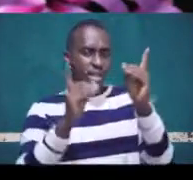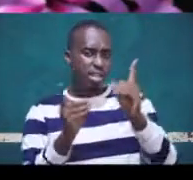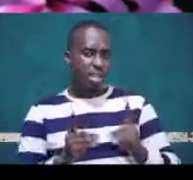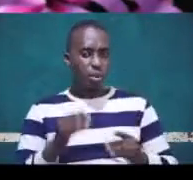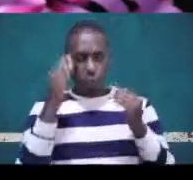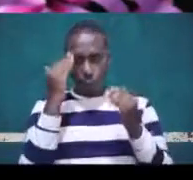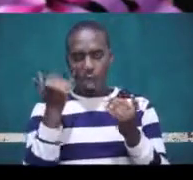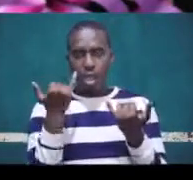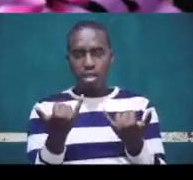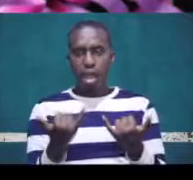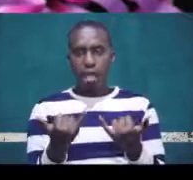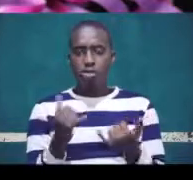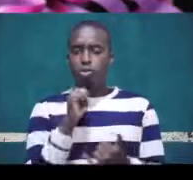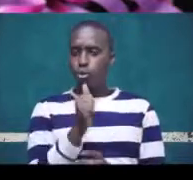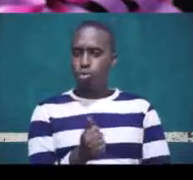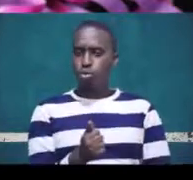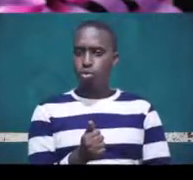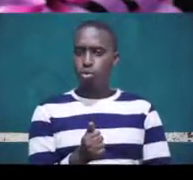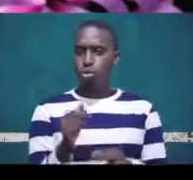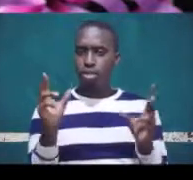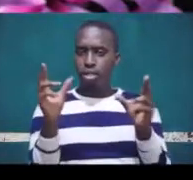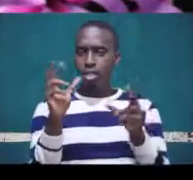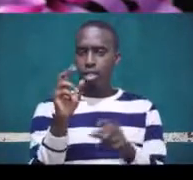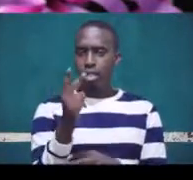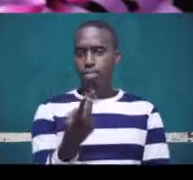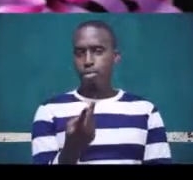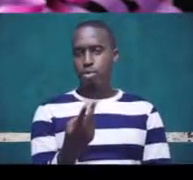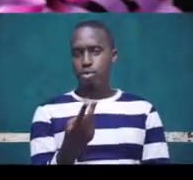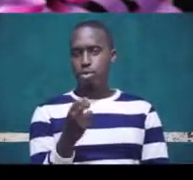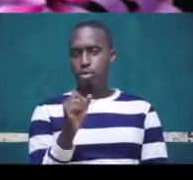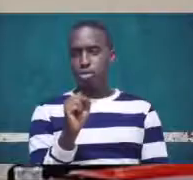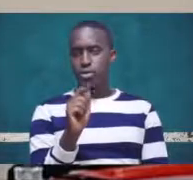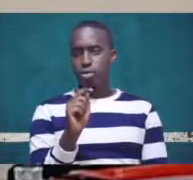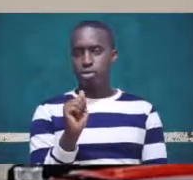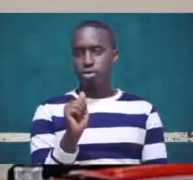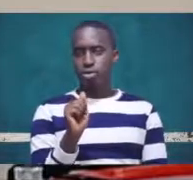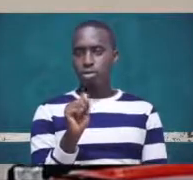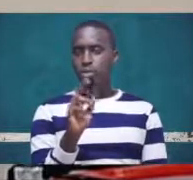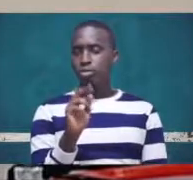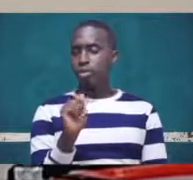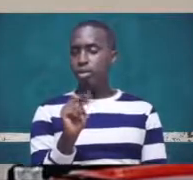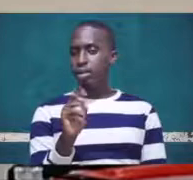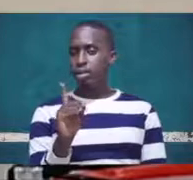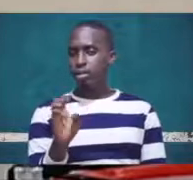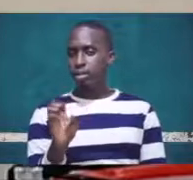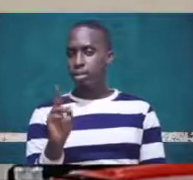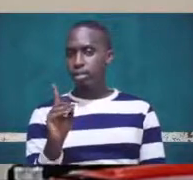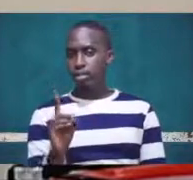this time round not double-stranded? Can you think about it?